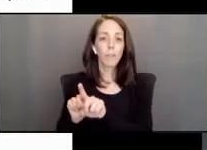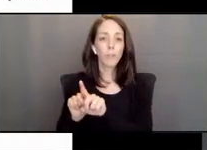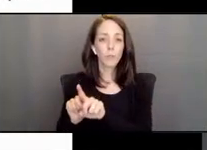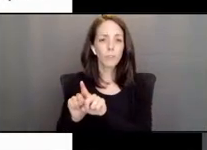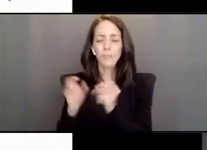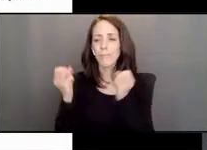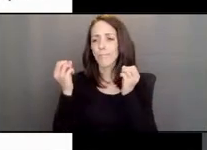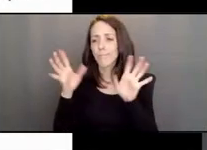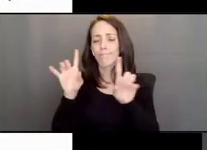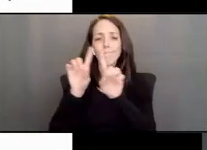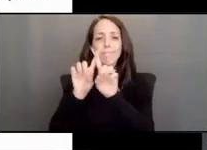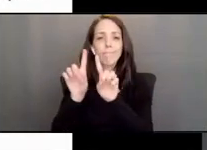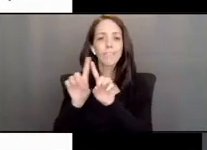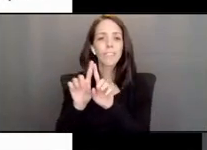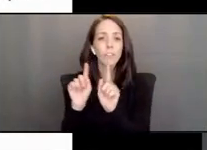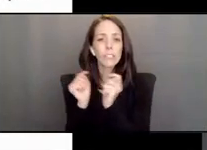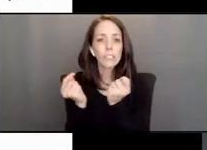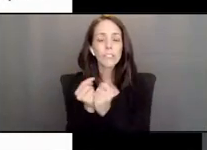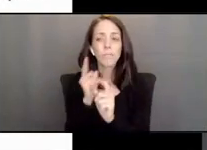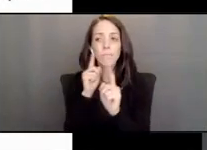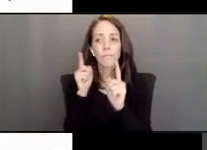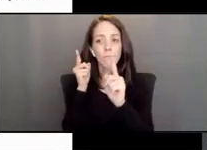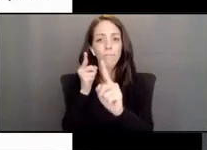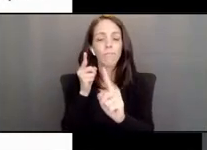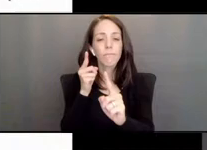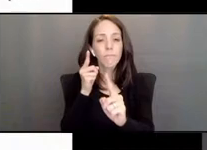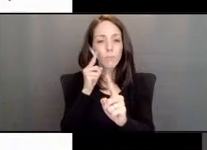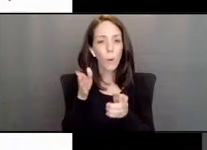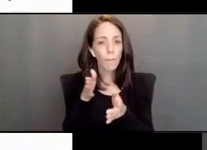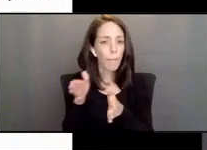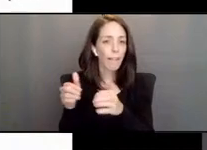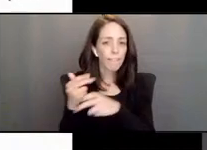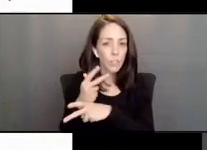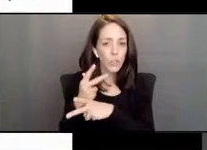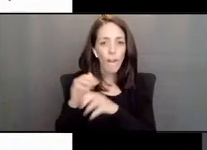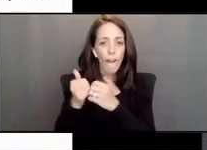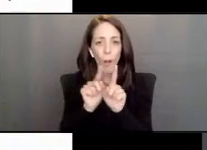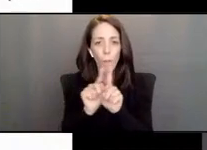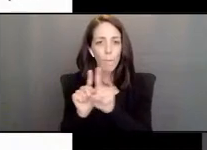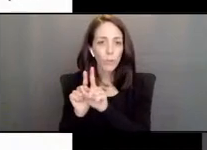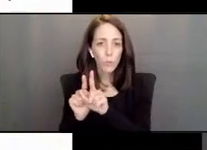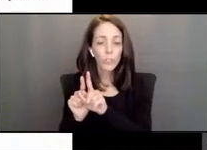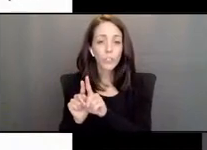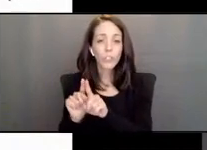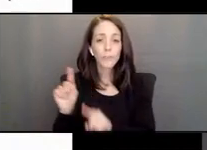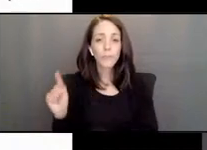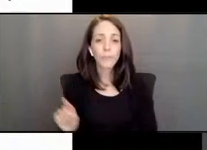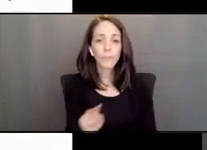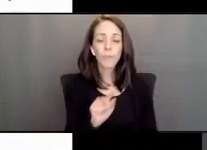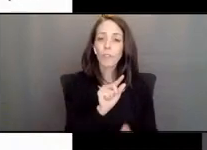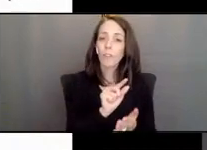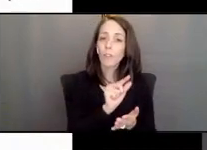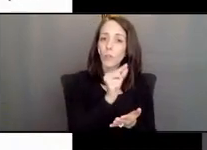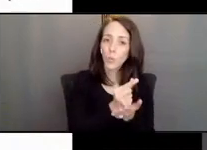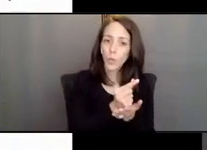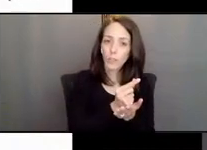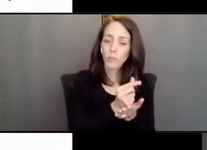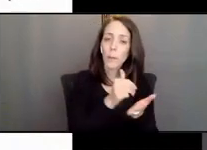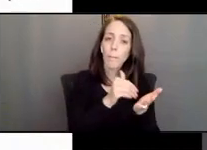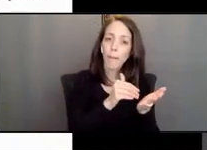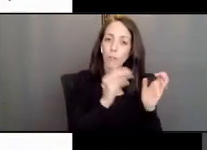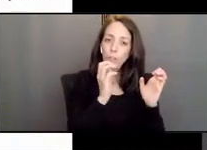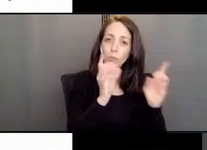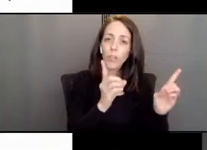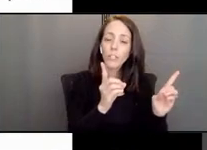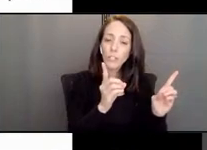that are working on a path forward. Moving further to the left, we identify graduate medical education as an objective worthy